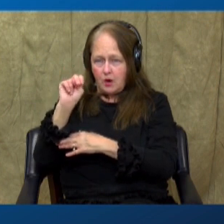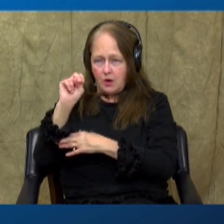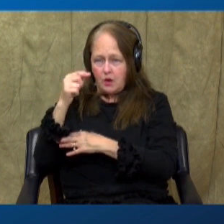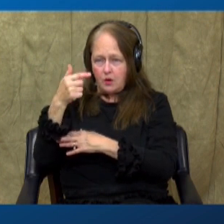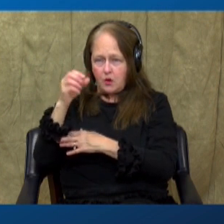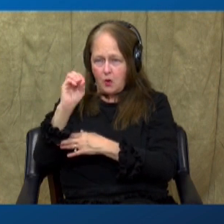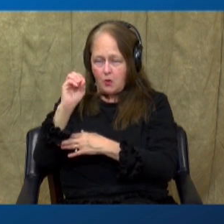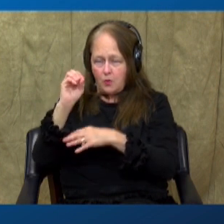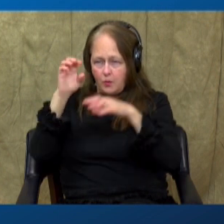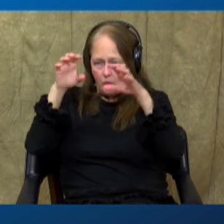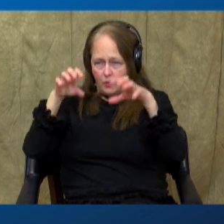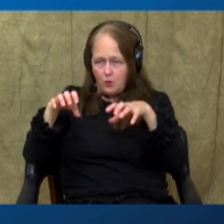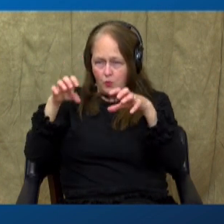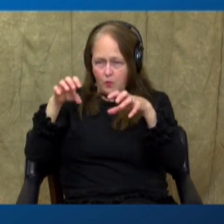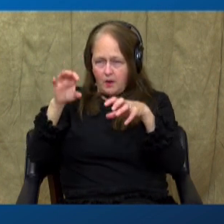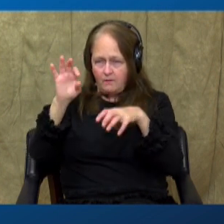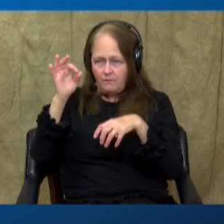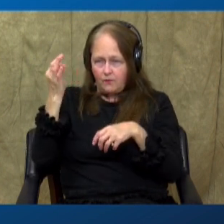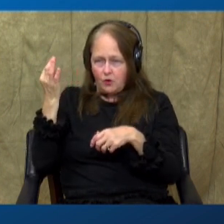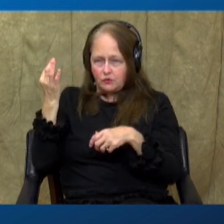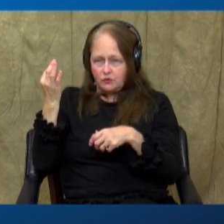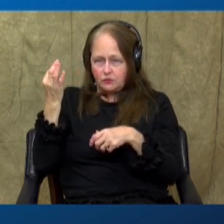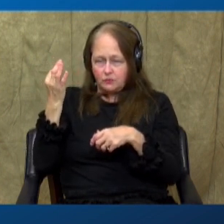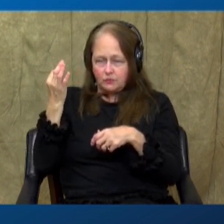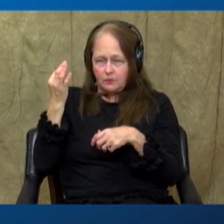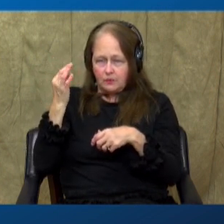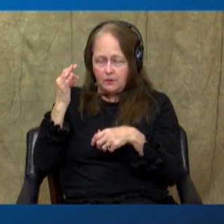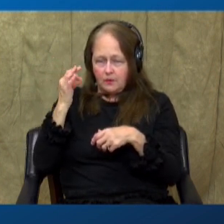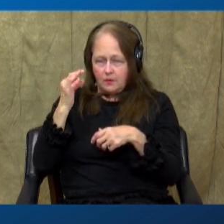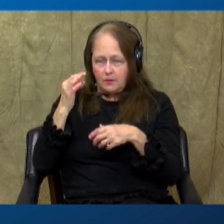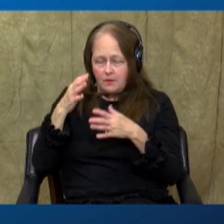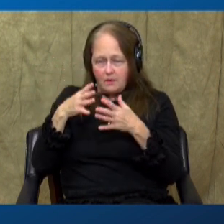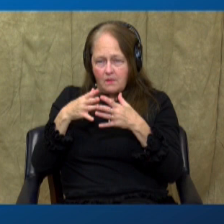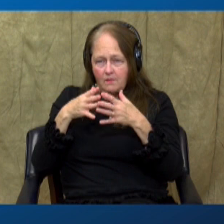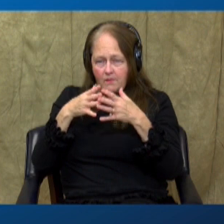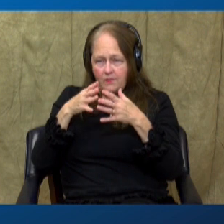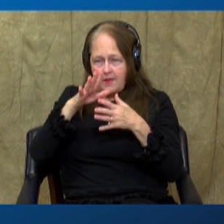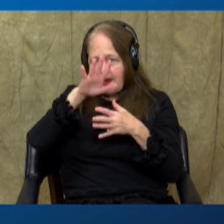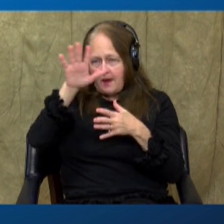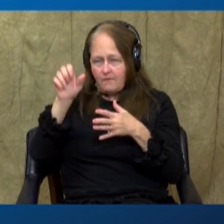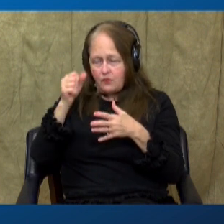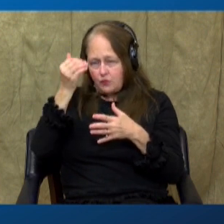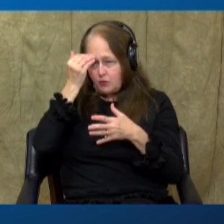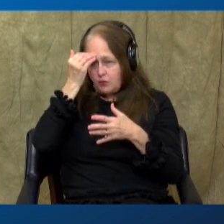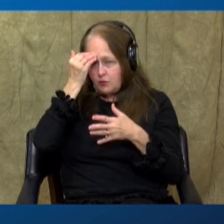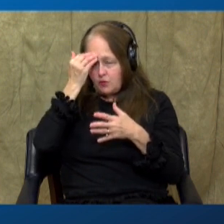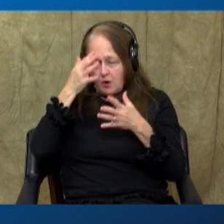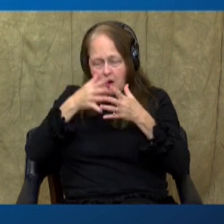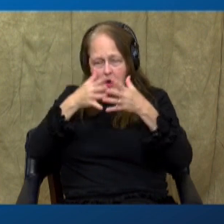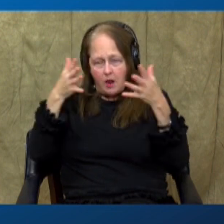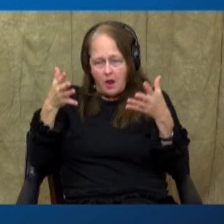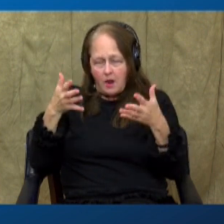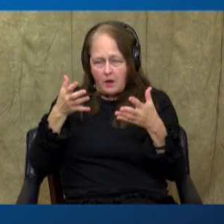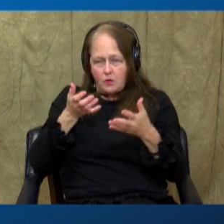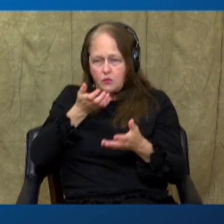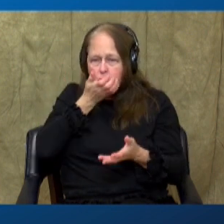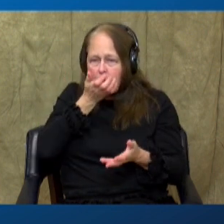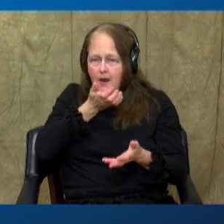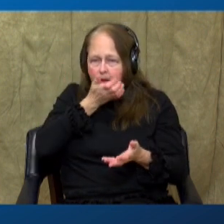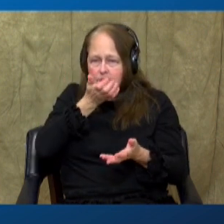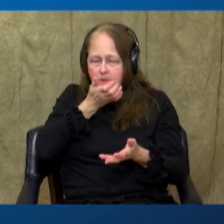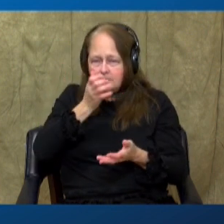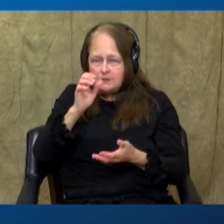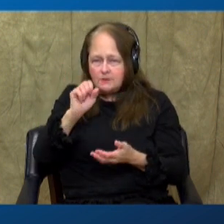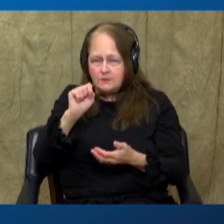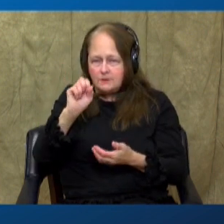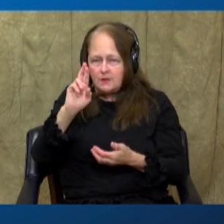rainforest? In the Amazon. Exactly right. Africa is known for its vast grasslands. These are called